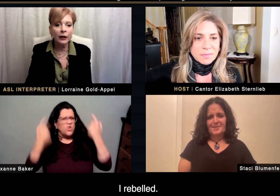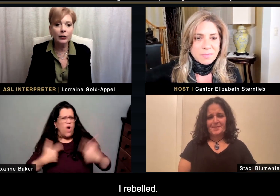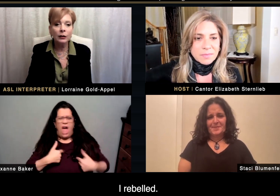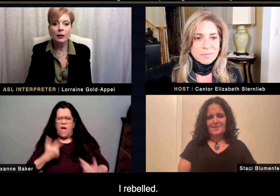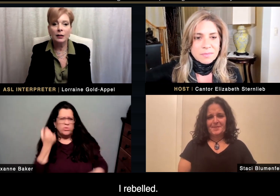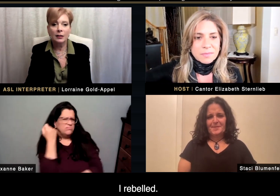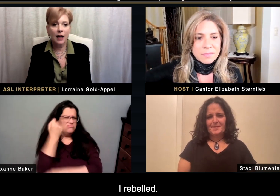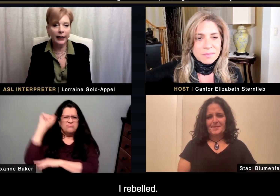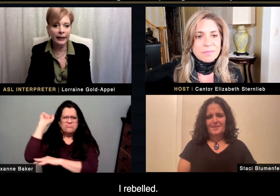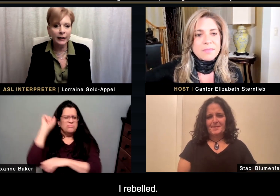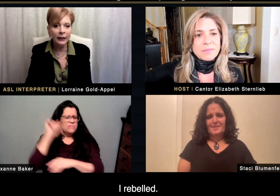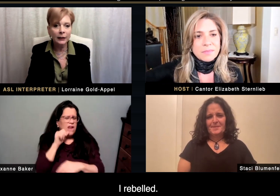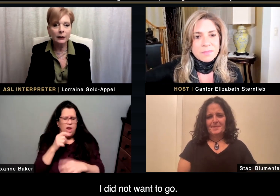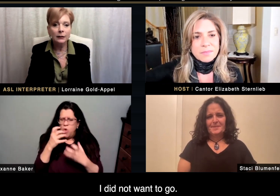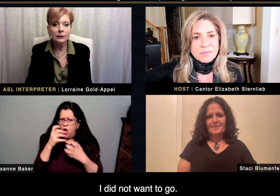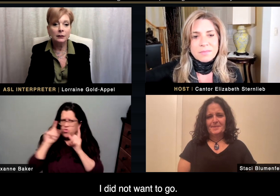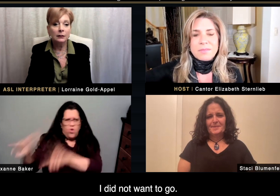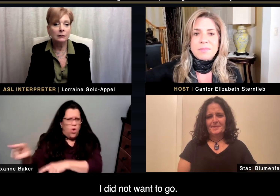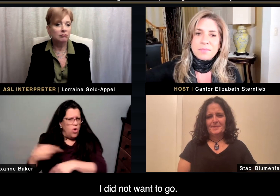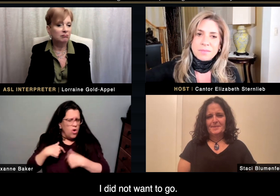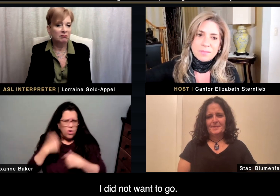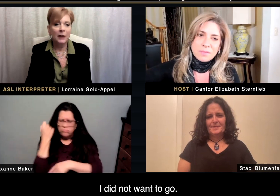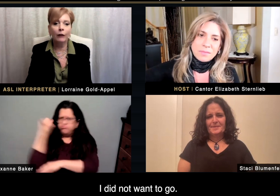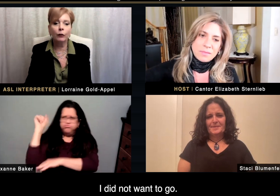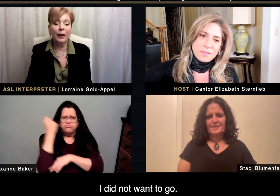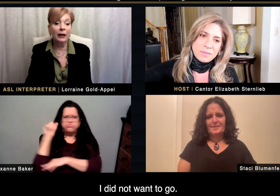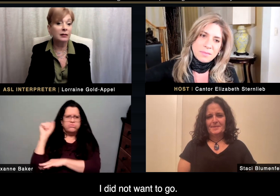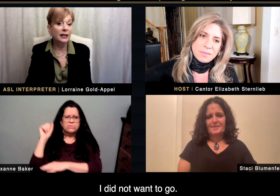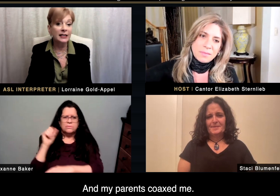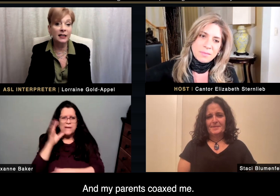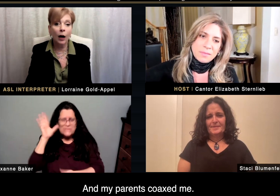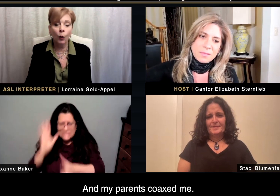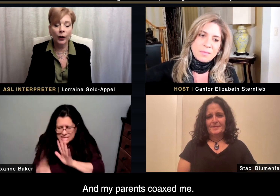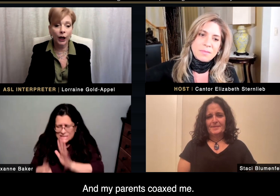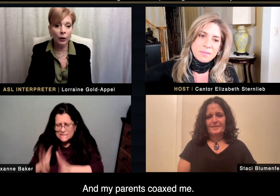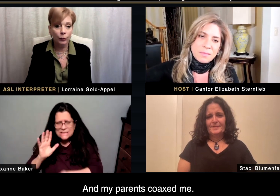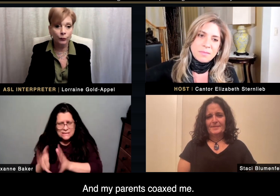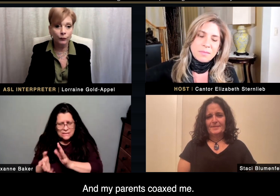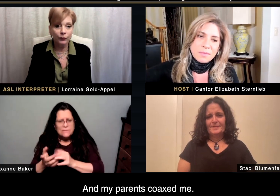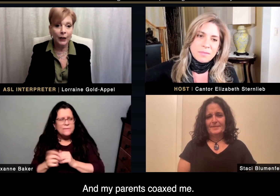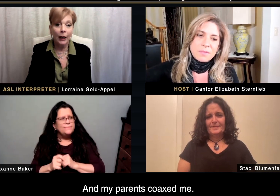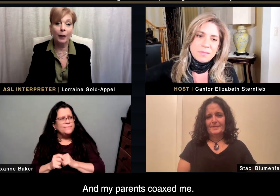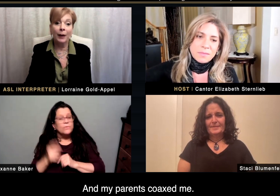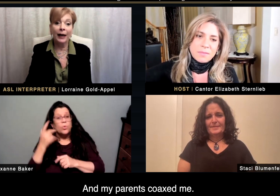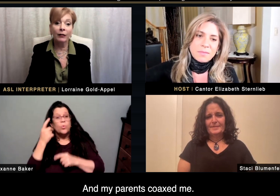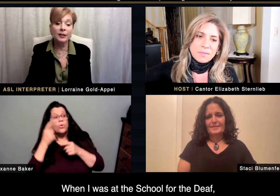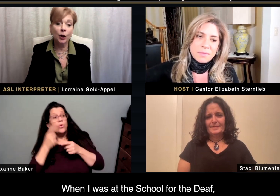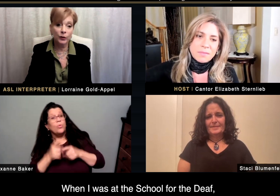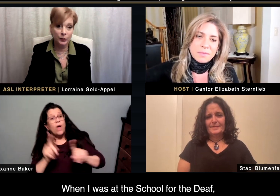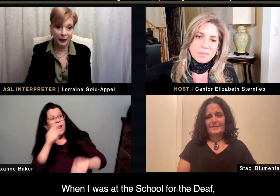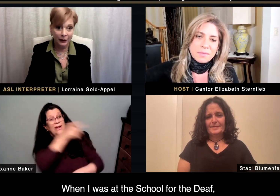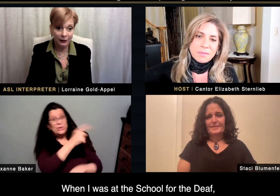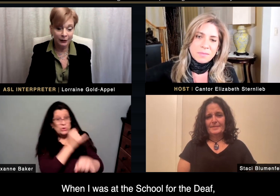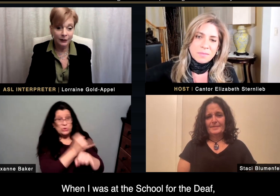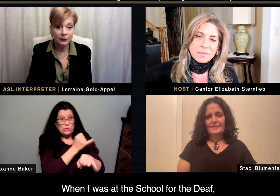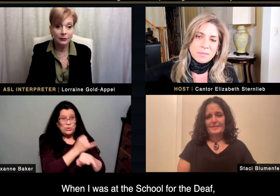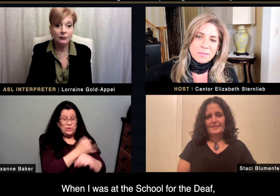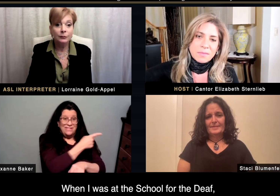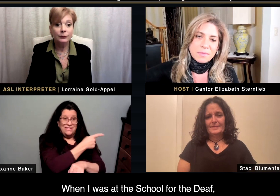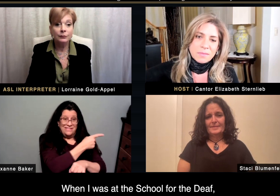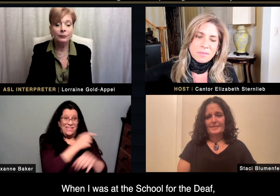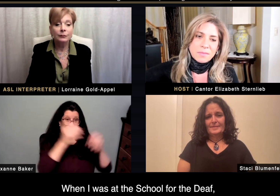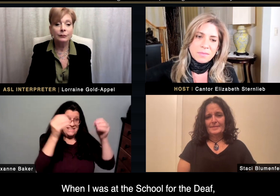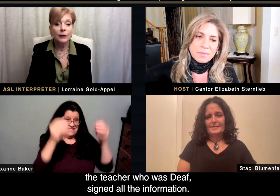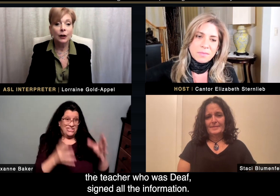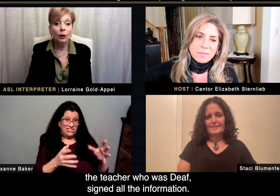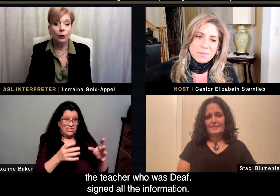one there signing. I rebelled. I did not want to go. And my parents coaxed me.